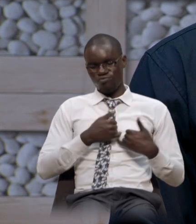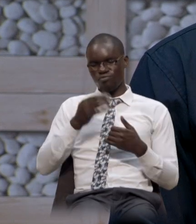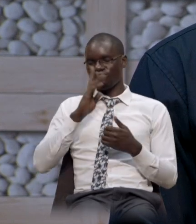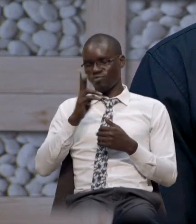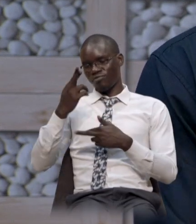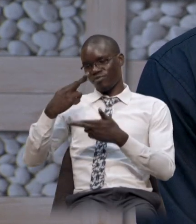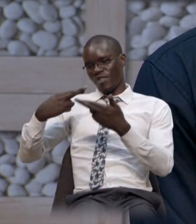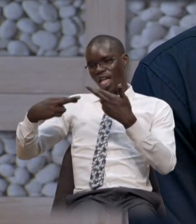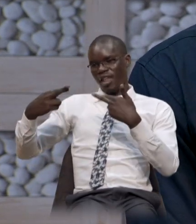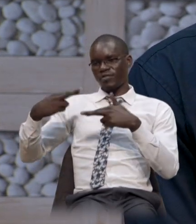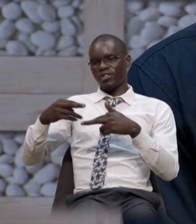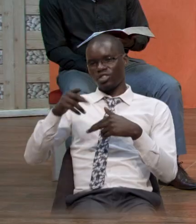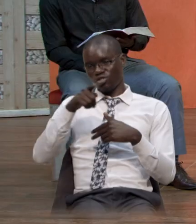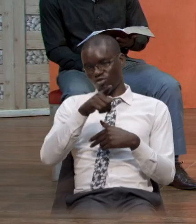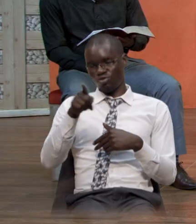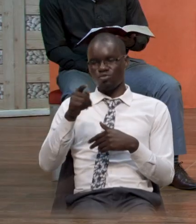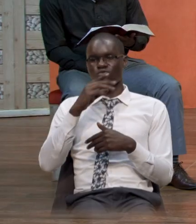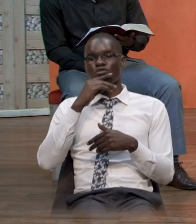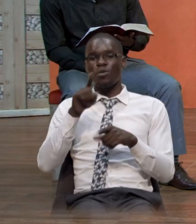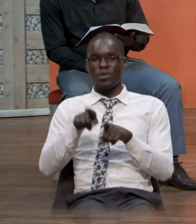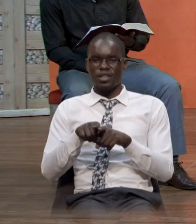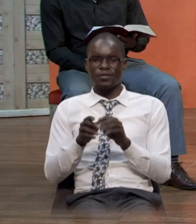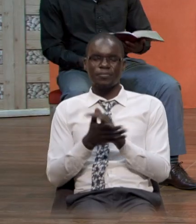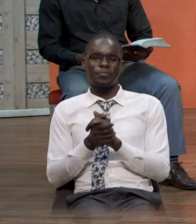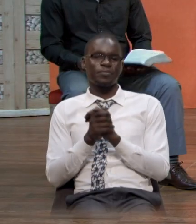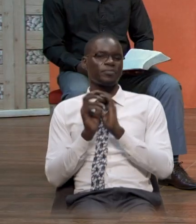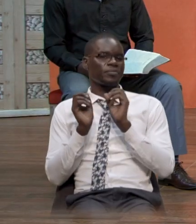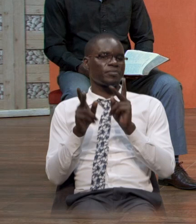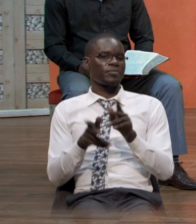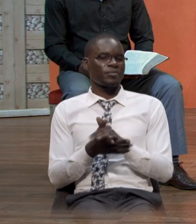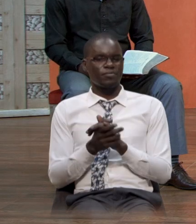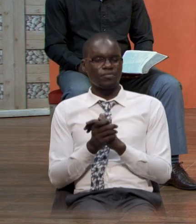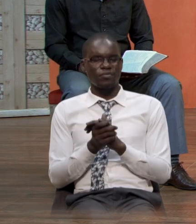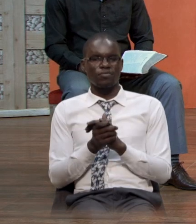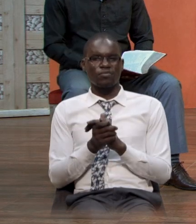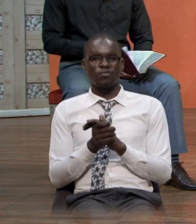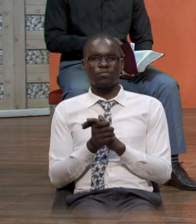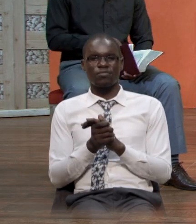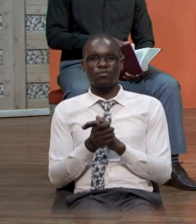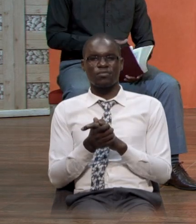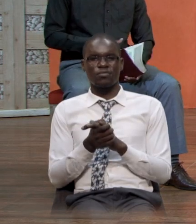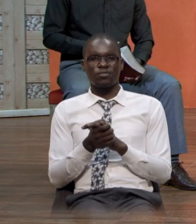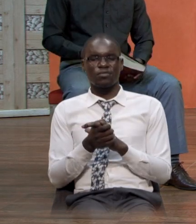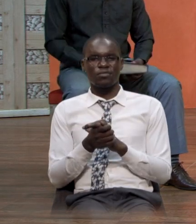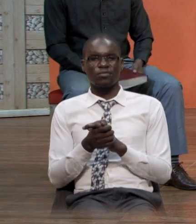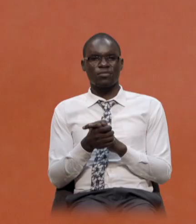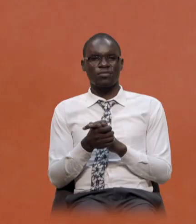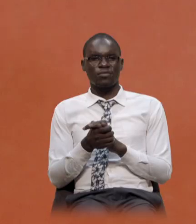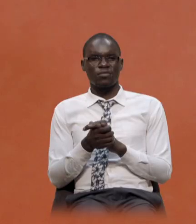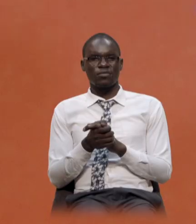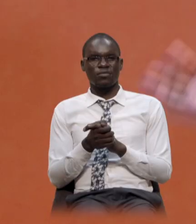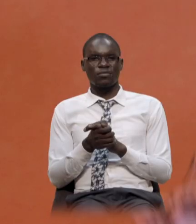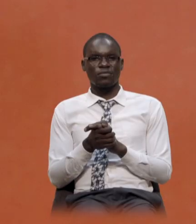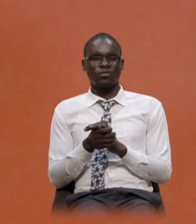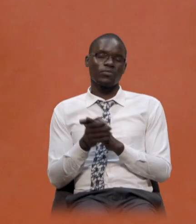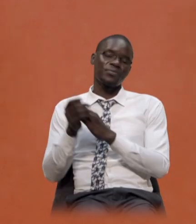you, brother. Amen. That is the one. Okay. Now this is the book you've been singing about all the time. Yes.